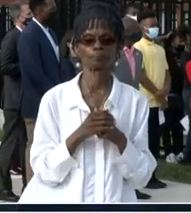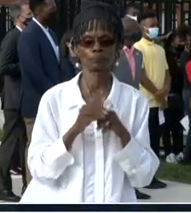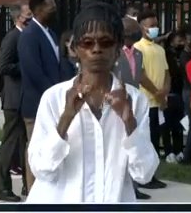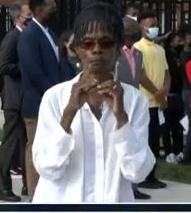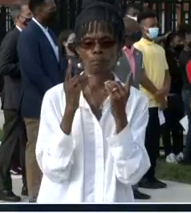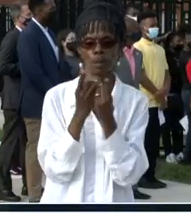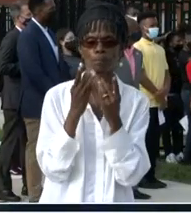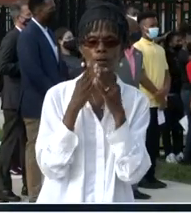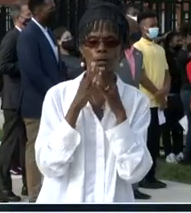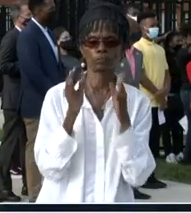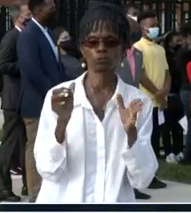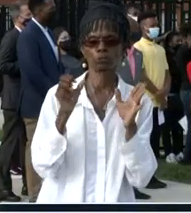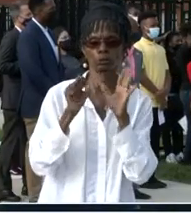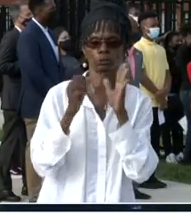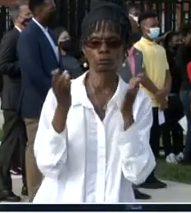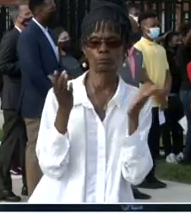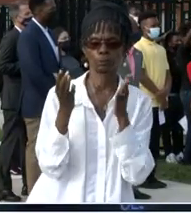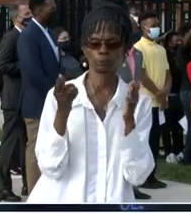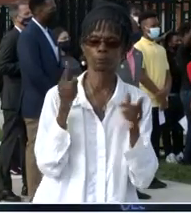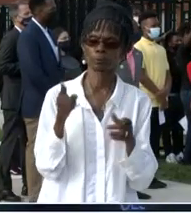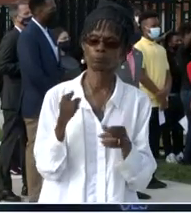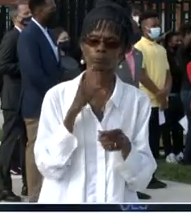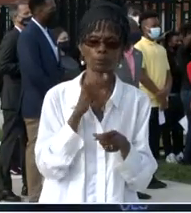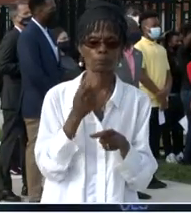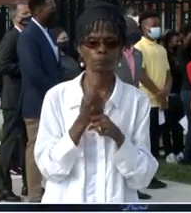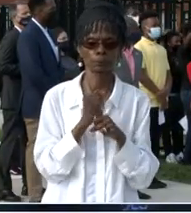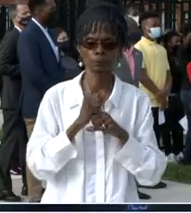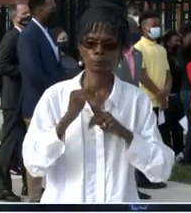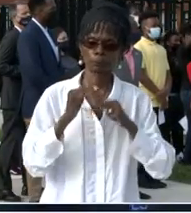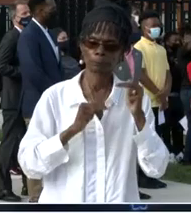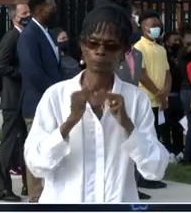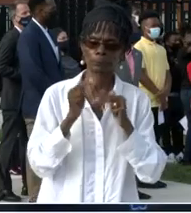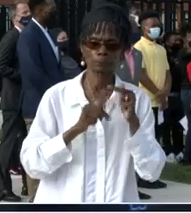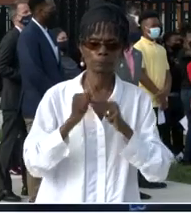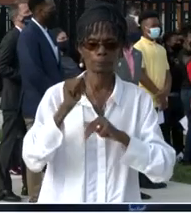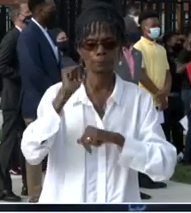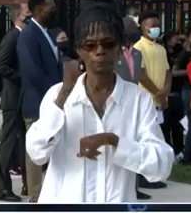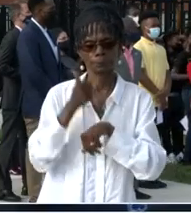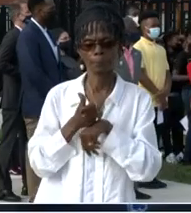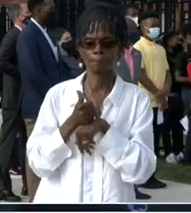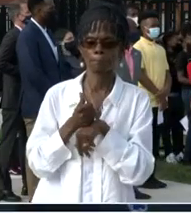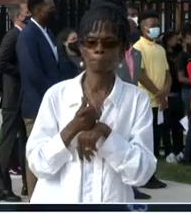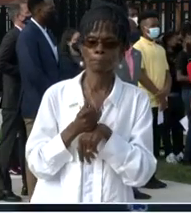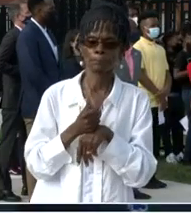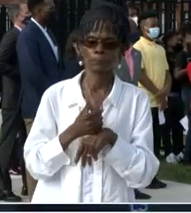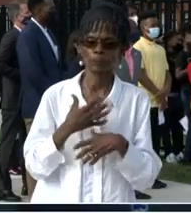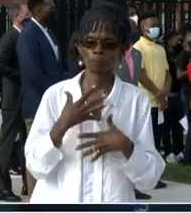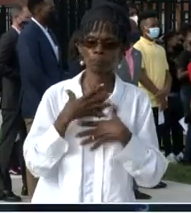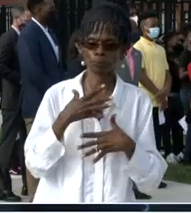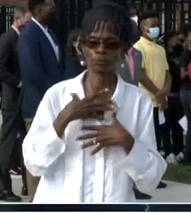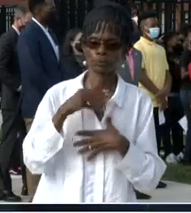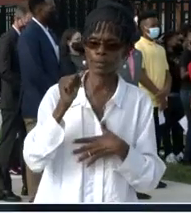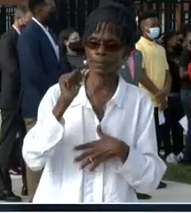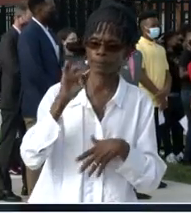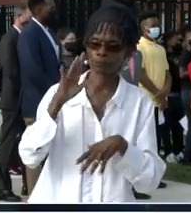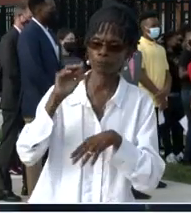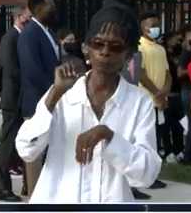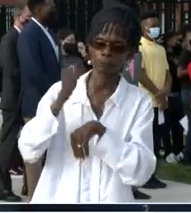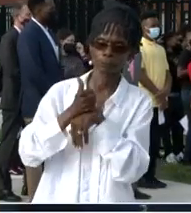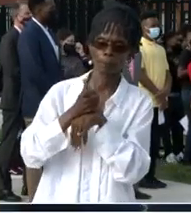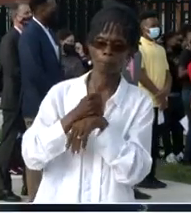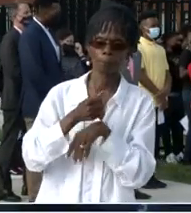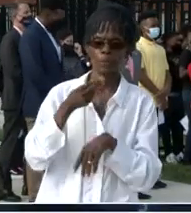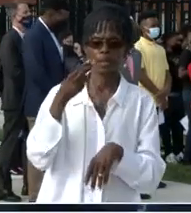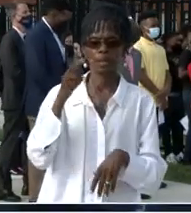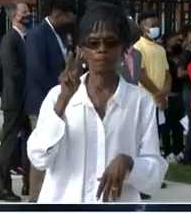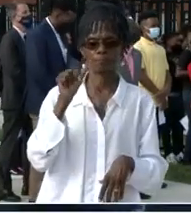for example, that we installed air filtration systems, which is a